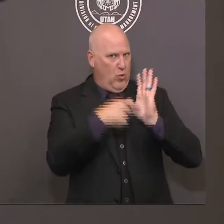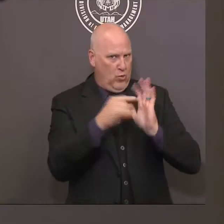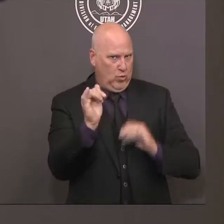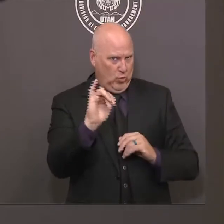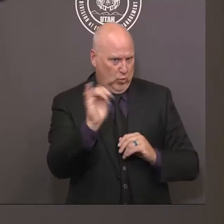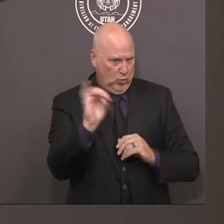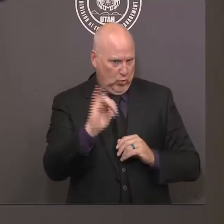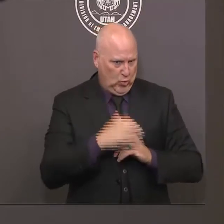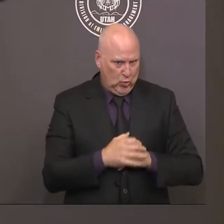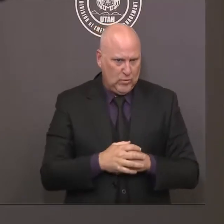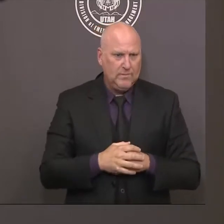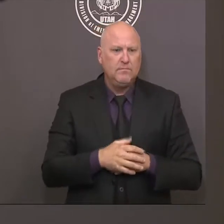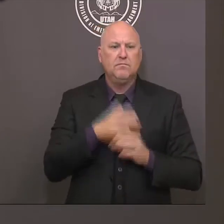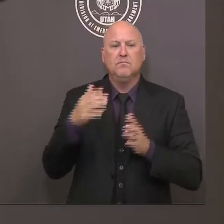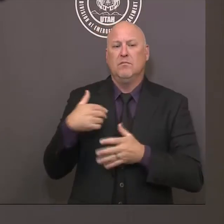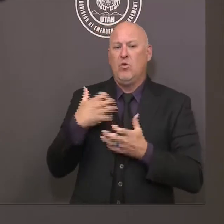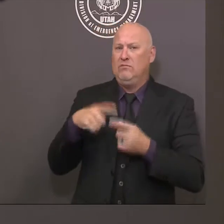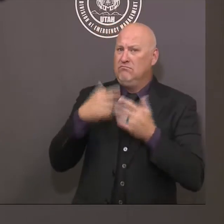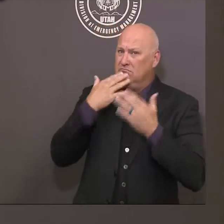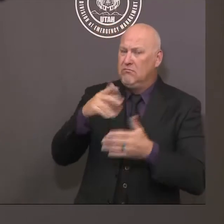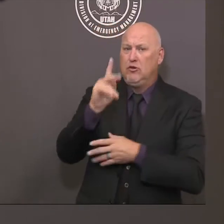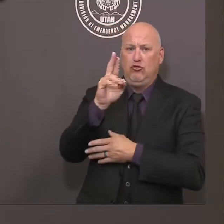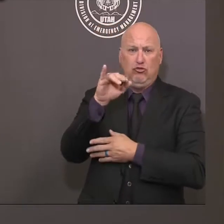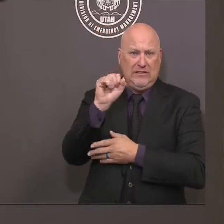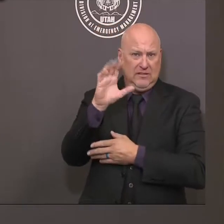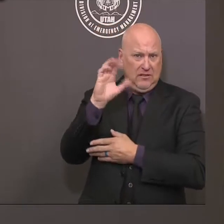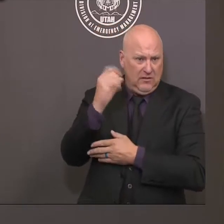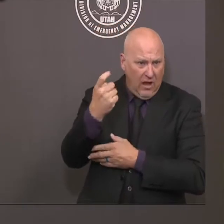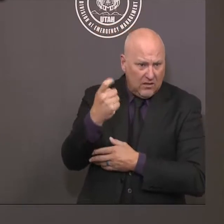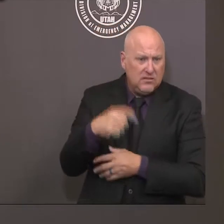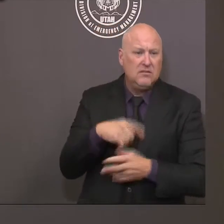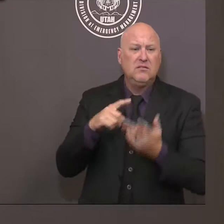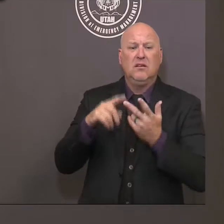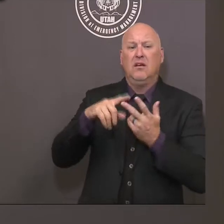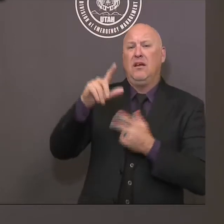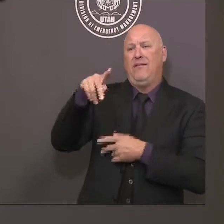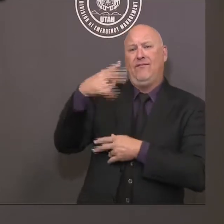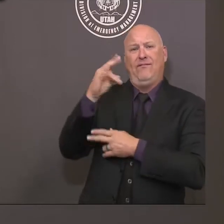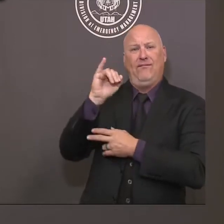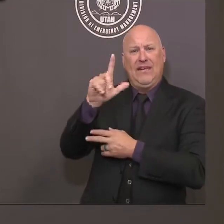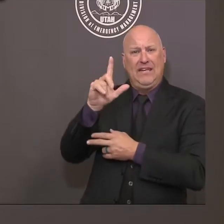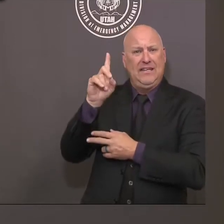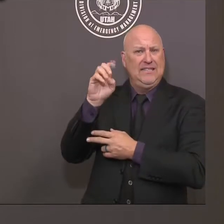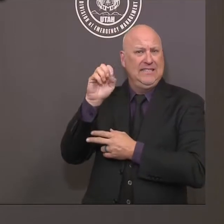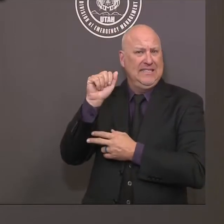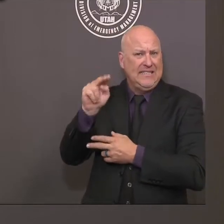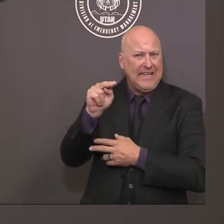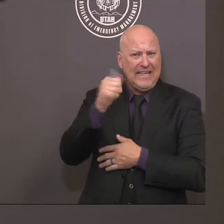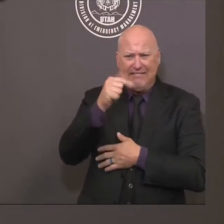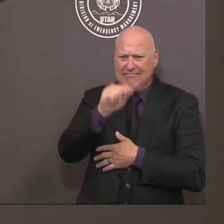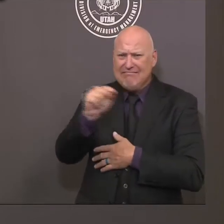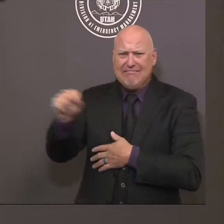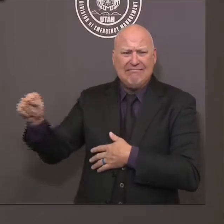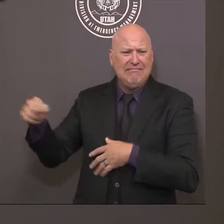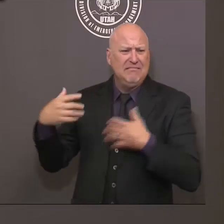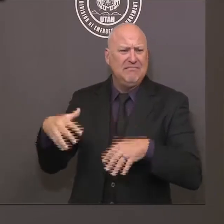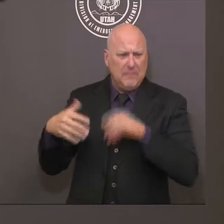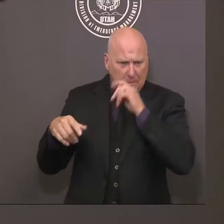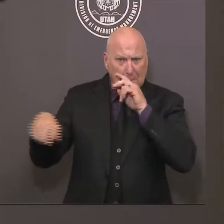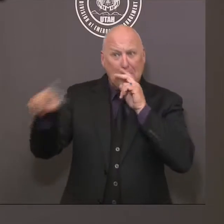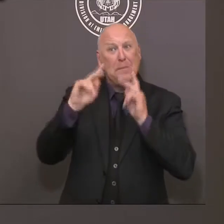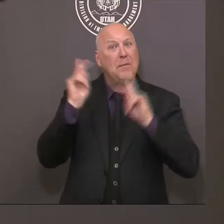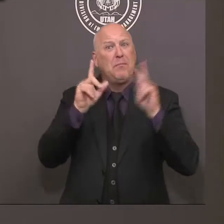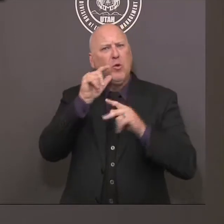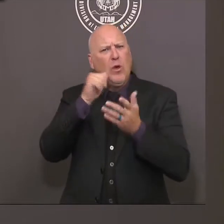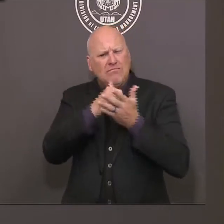Cox and Phil Dean from our Office of Management and Budget are data analysts, people who understand the budget very well